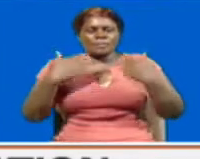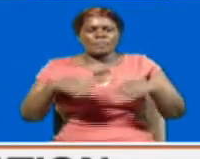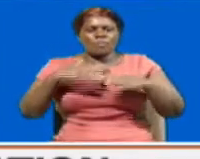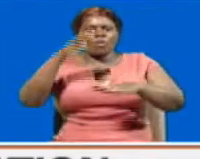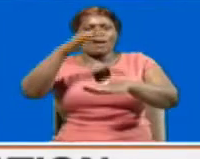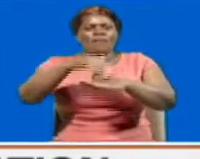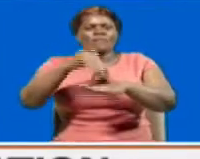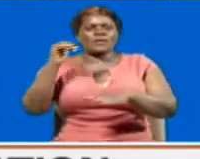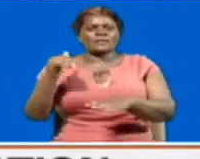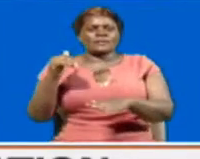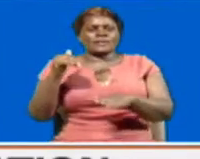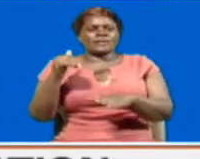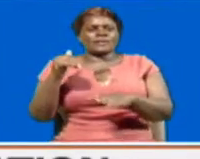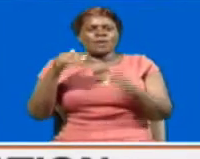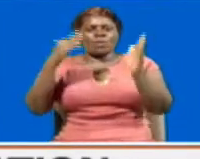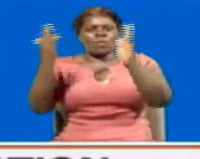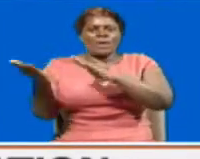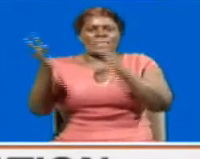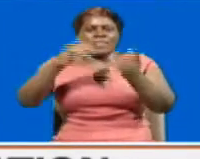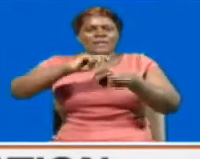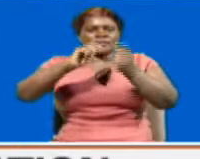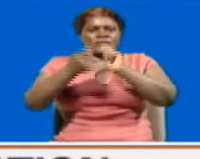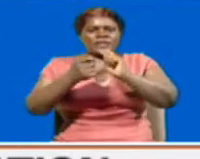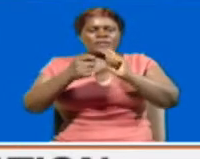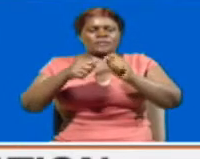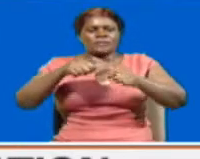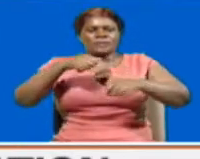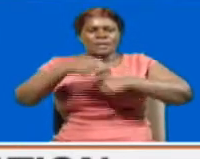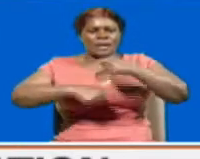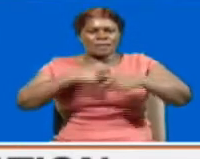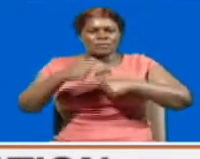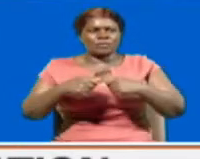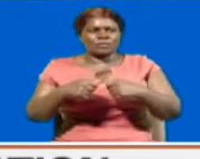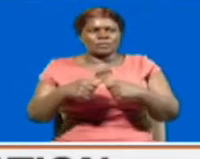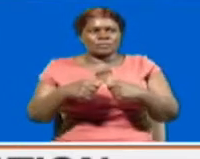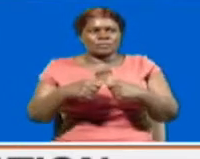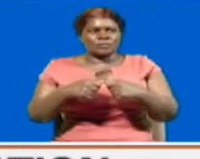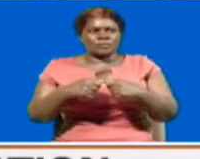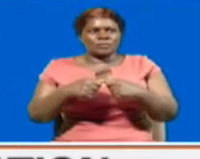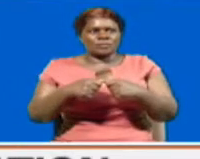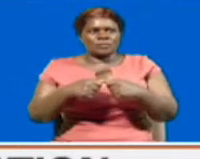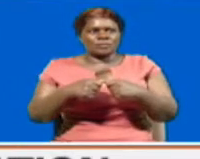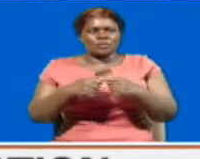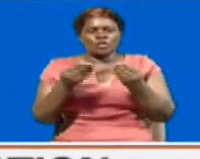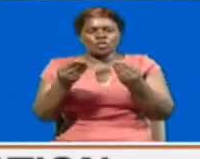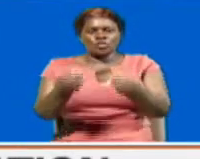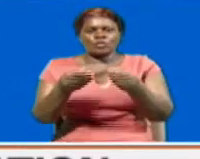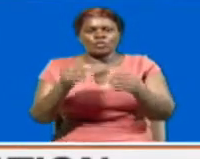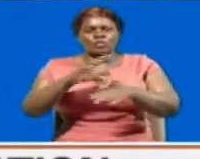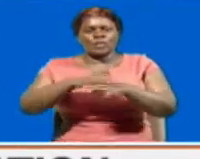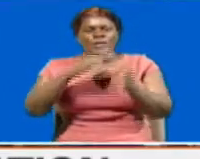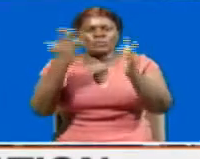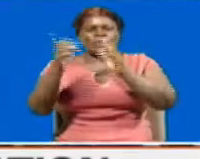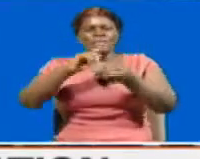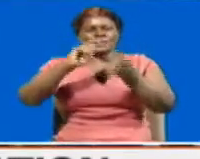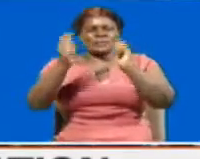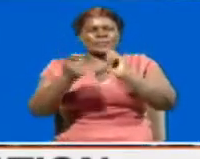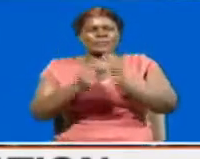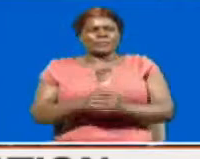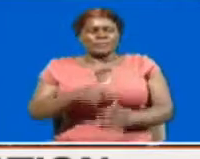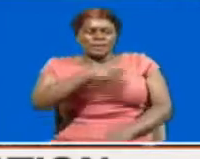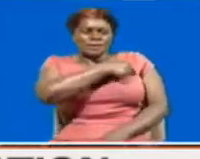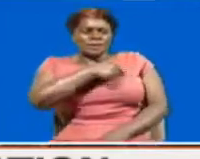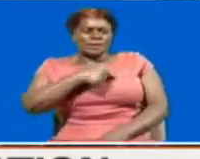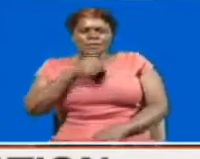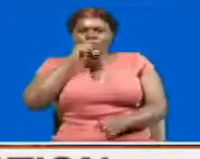victims of their actions in the name of forced solutions to climate change. The